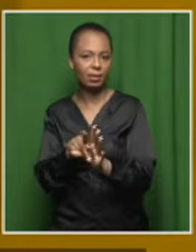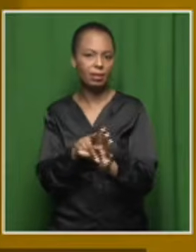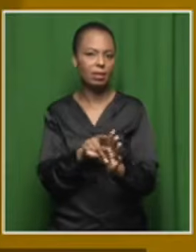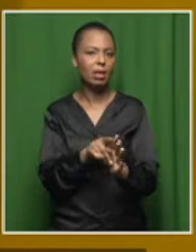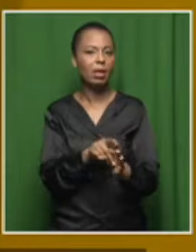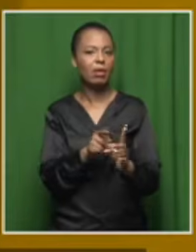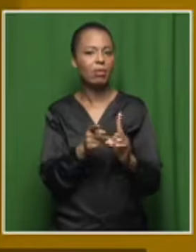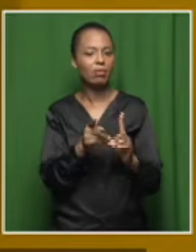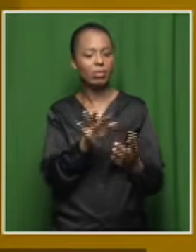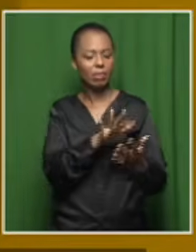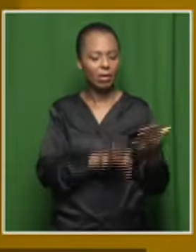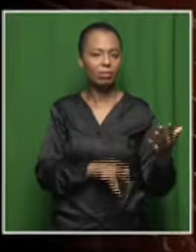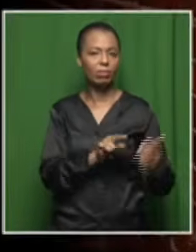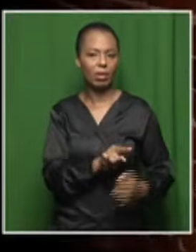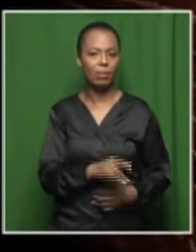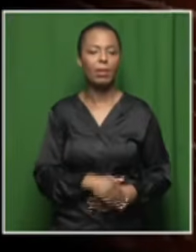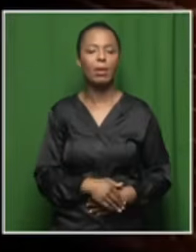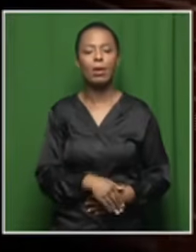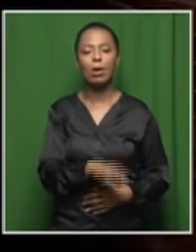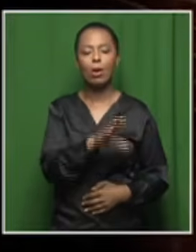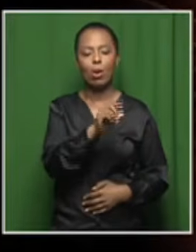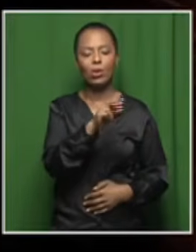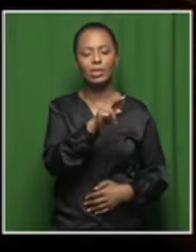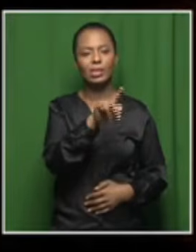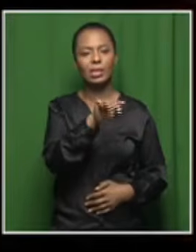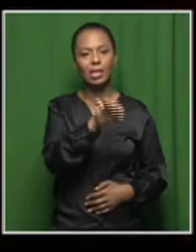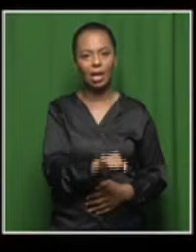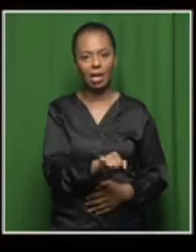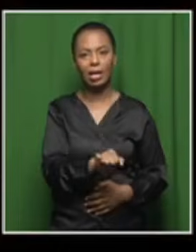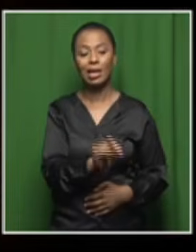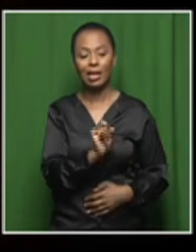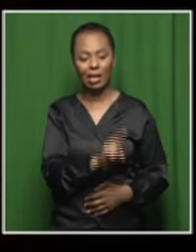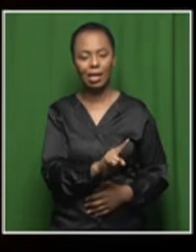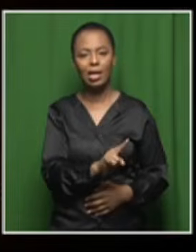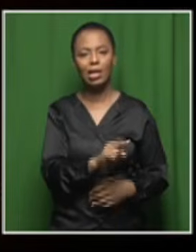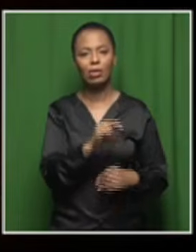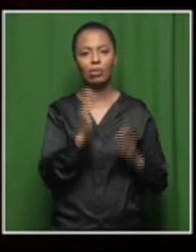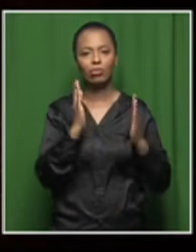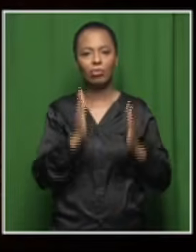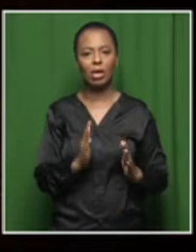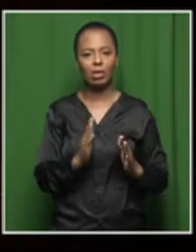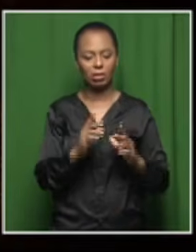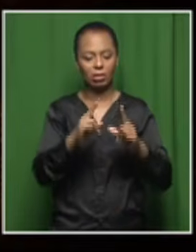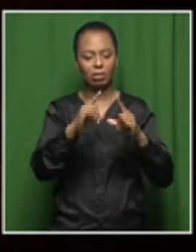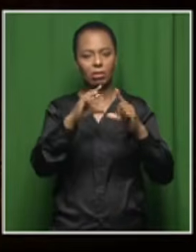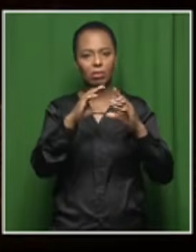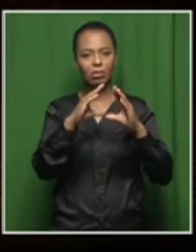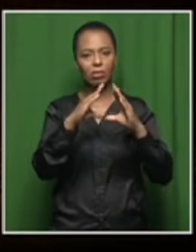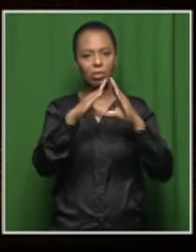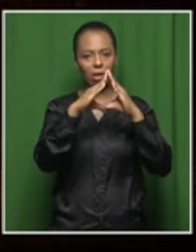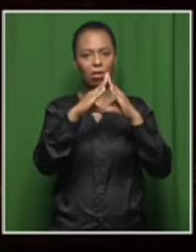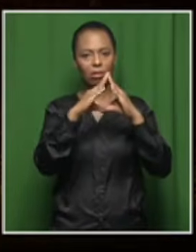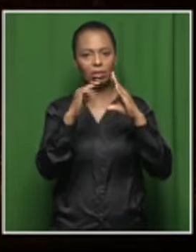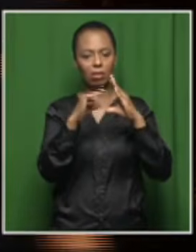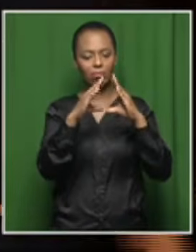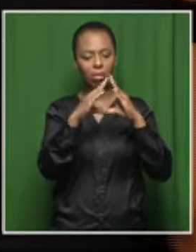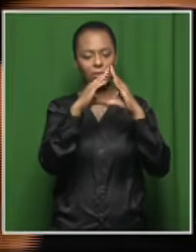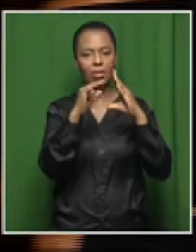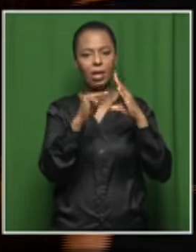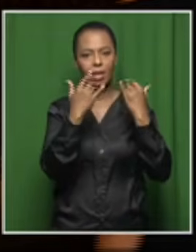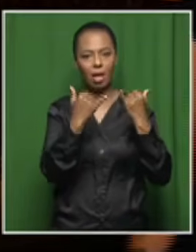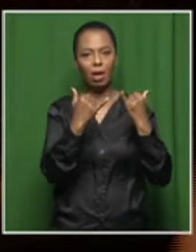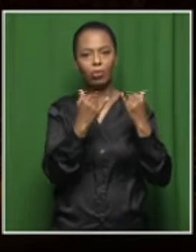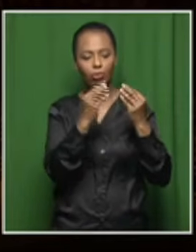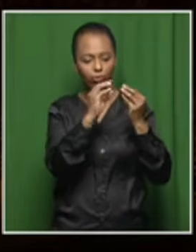from Brazil, and we have one of his penetrable structures installed in the gallery. So this is really motivating you